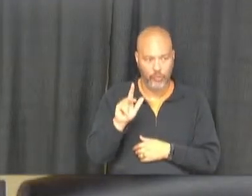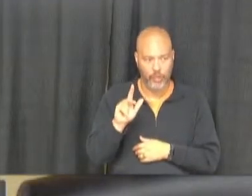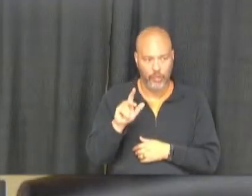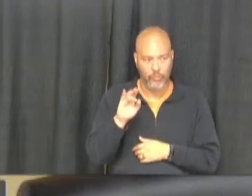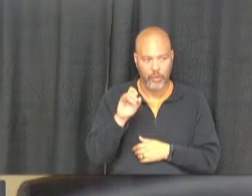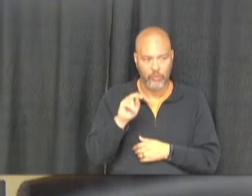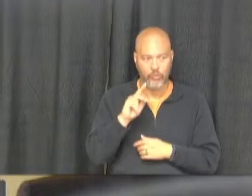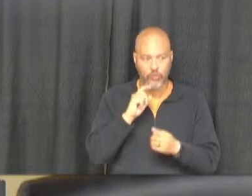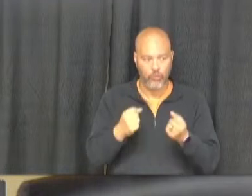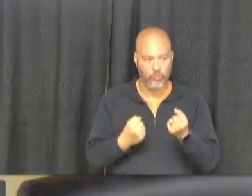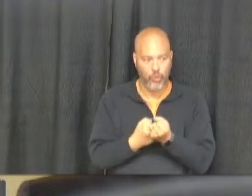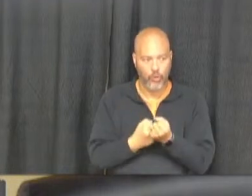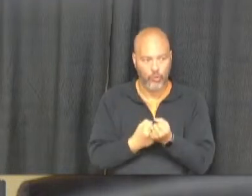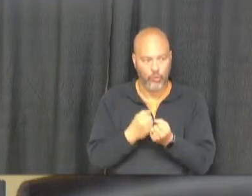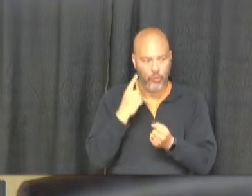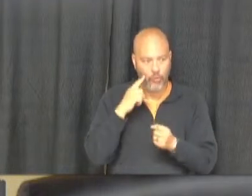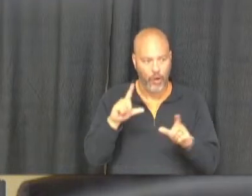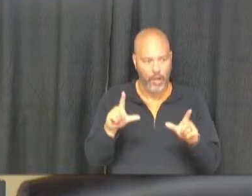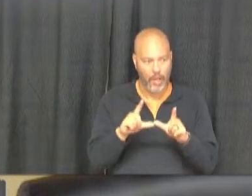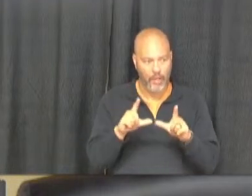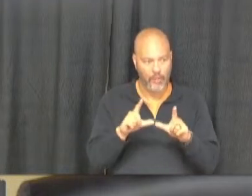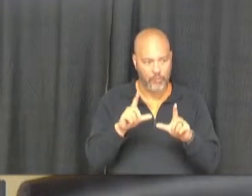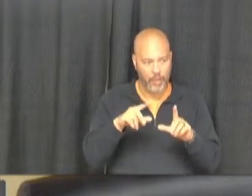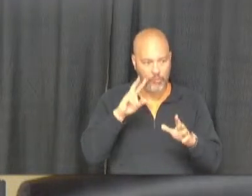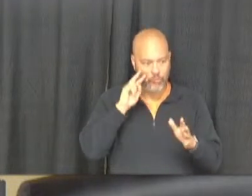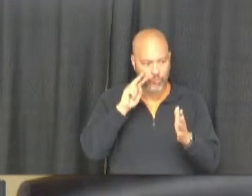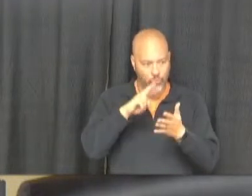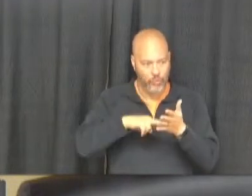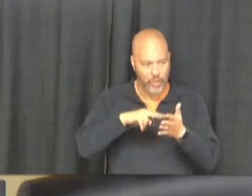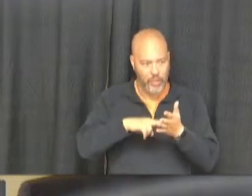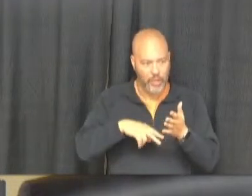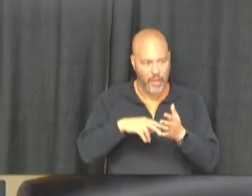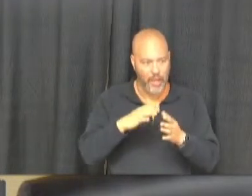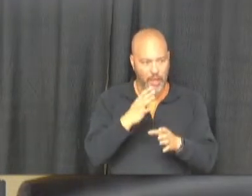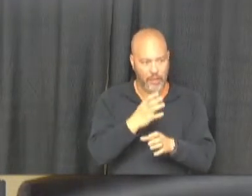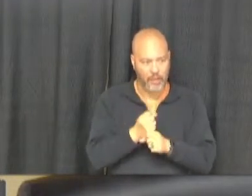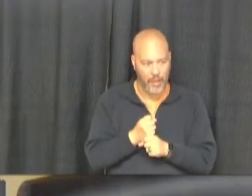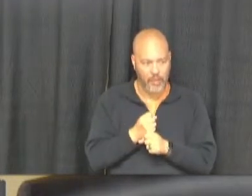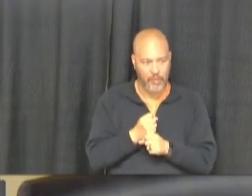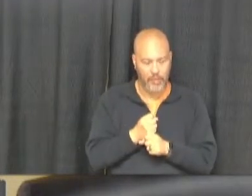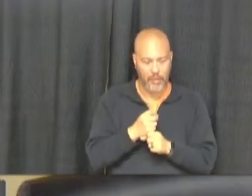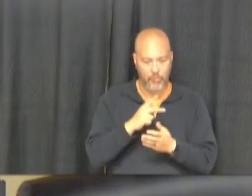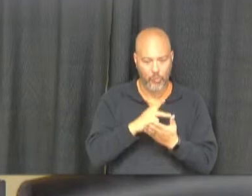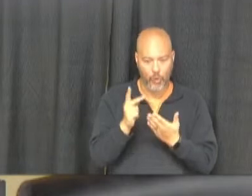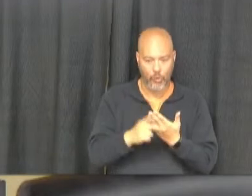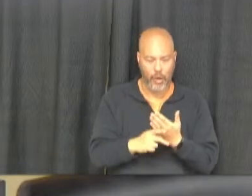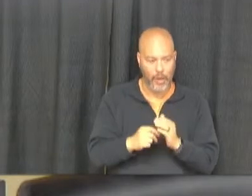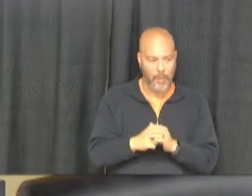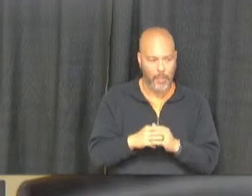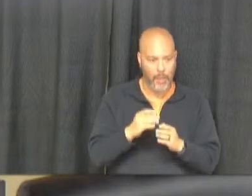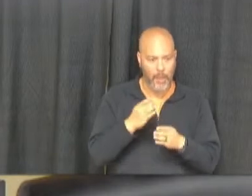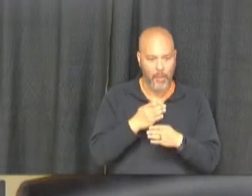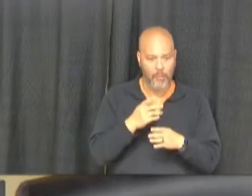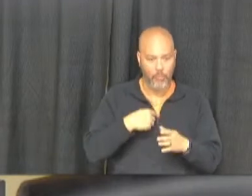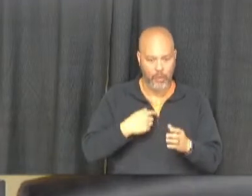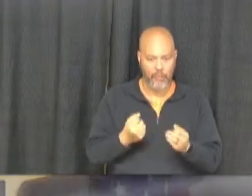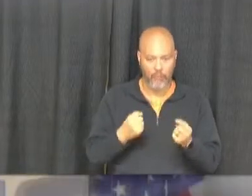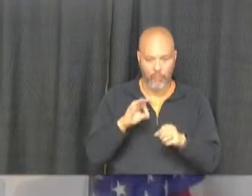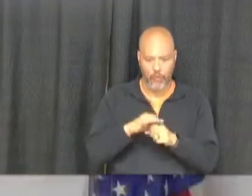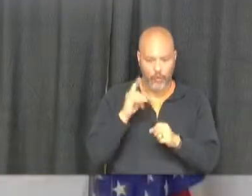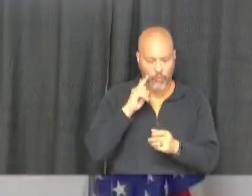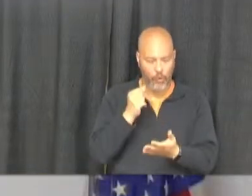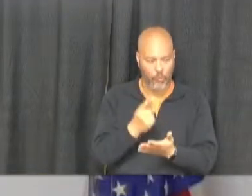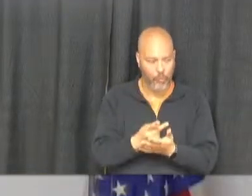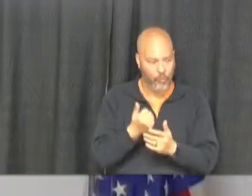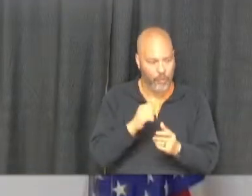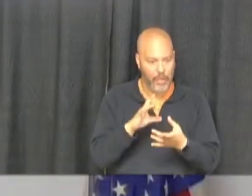a resolution expressing support for a license plate reader, equipment, acquisition, and program. Public Safety voted for approval. All